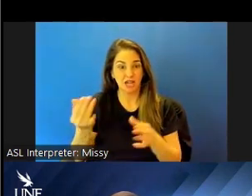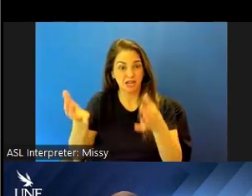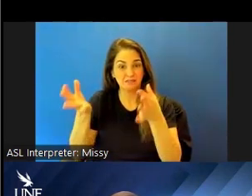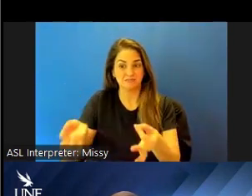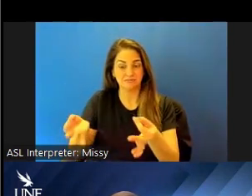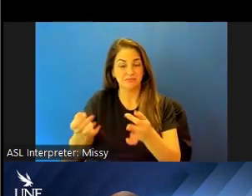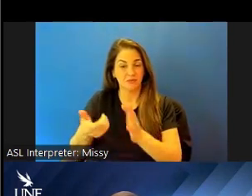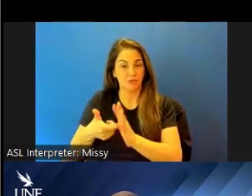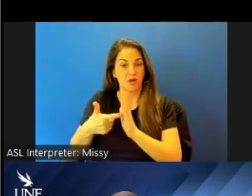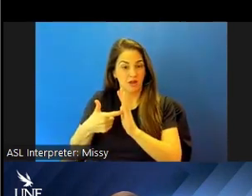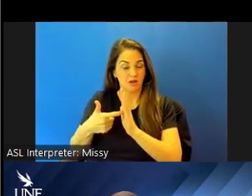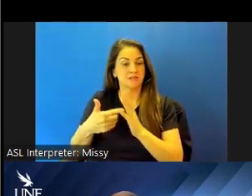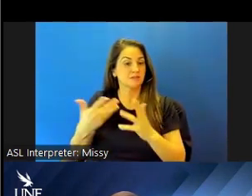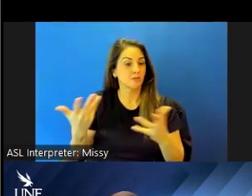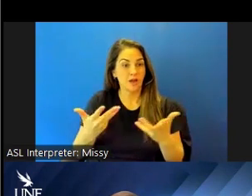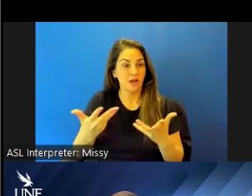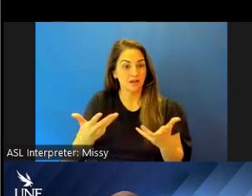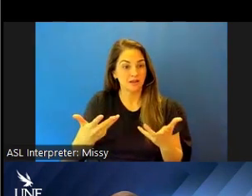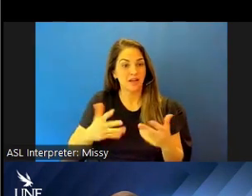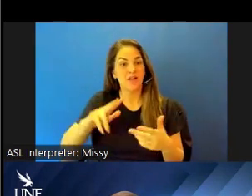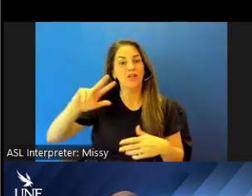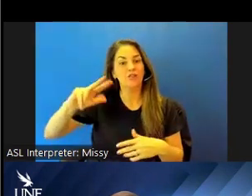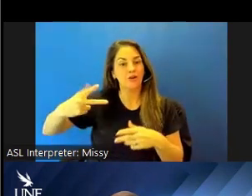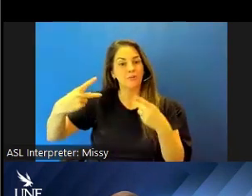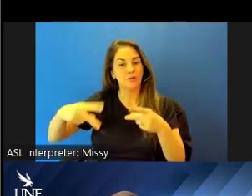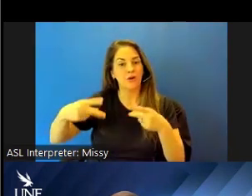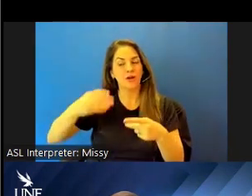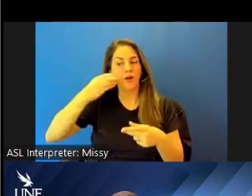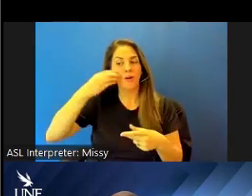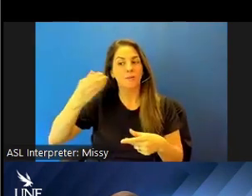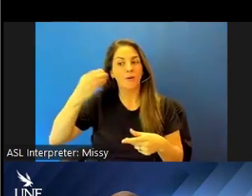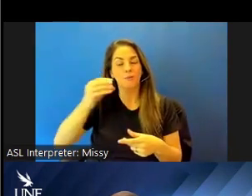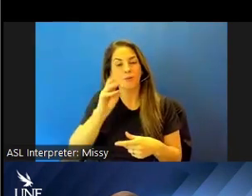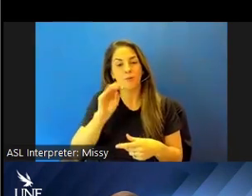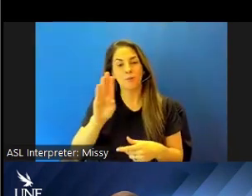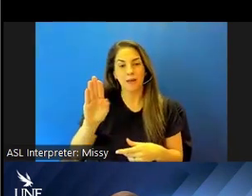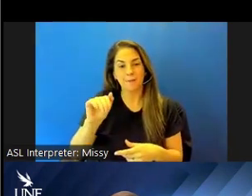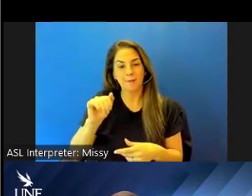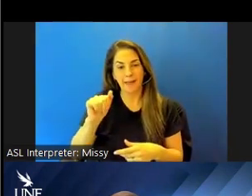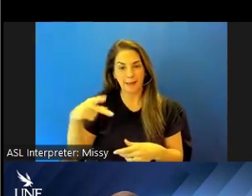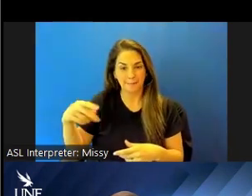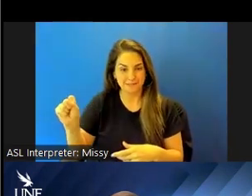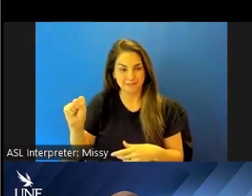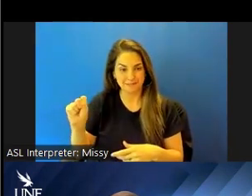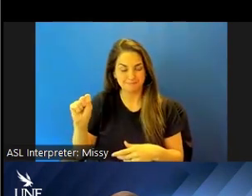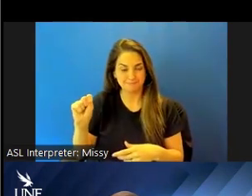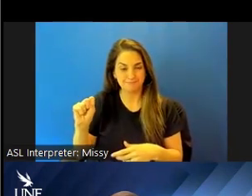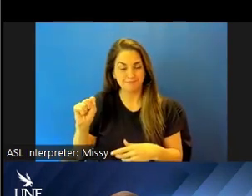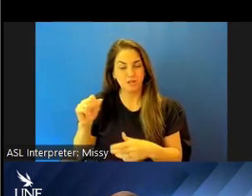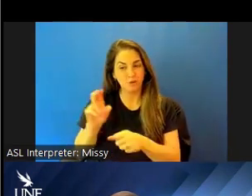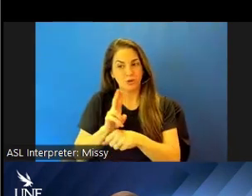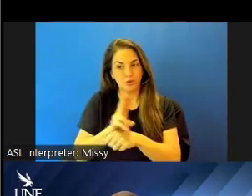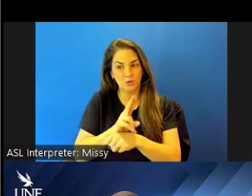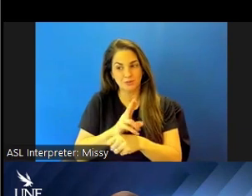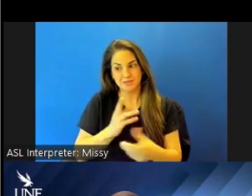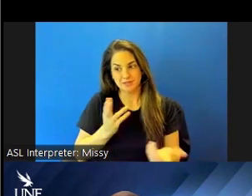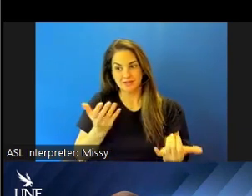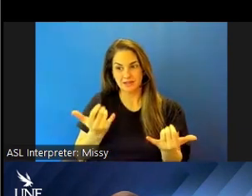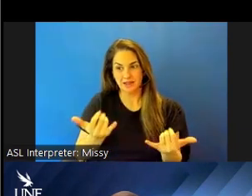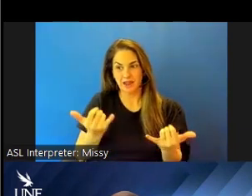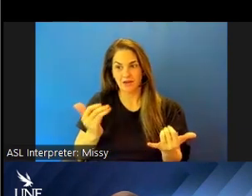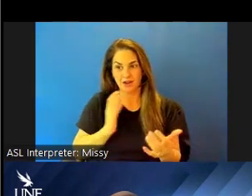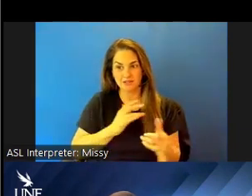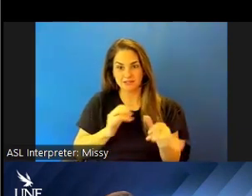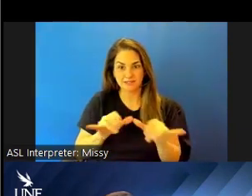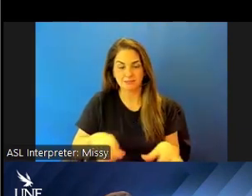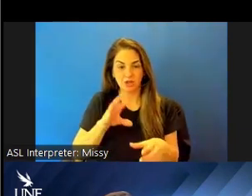of Justice, and that is our third-party mobile and web applications that we are using within our system,